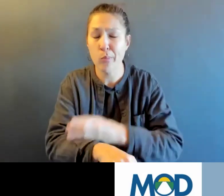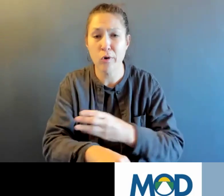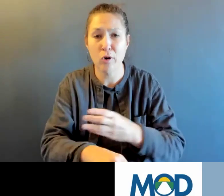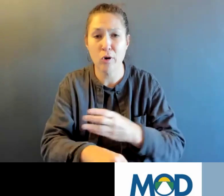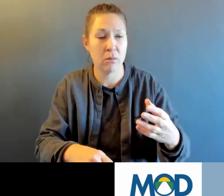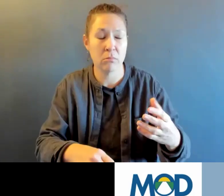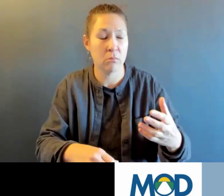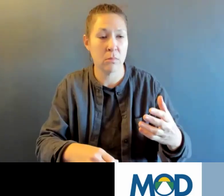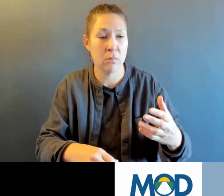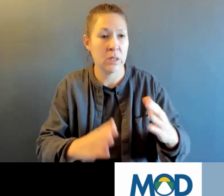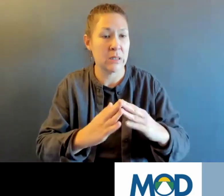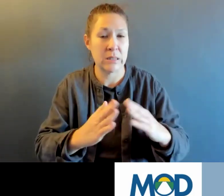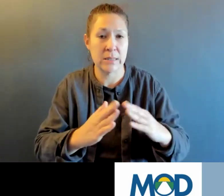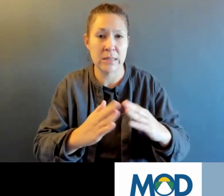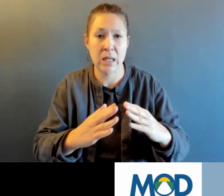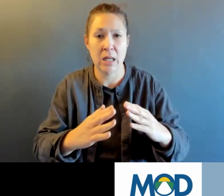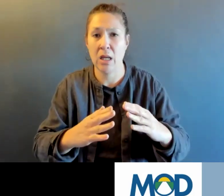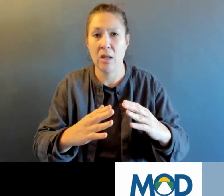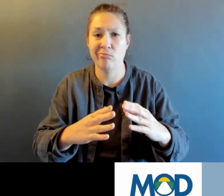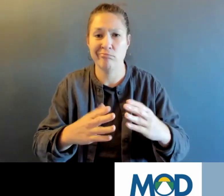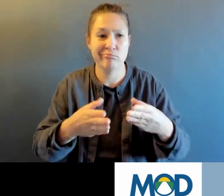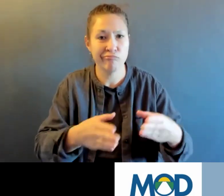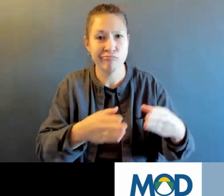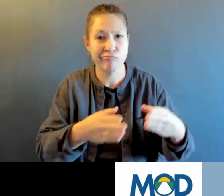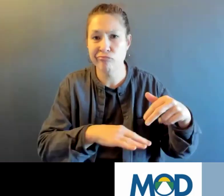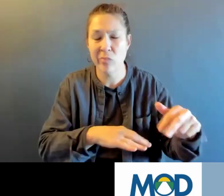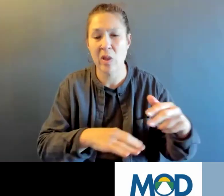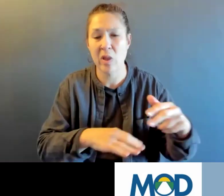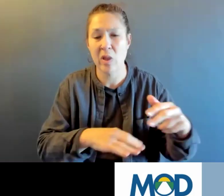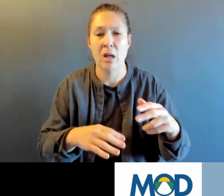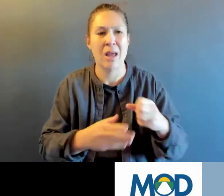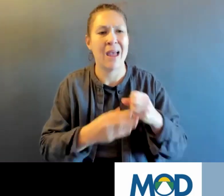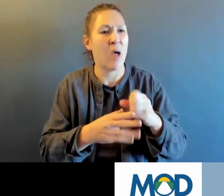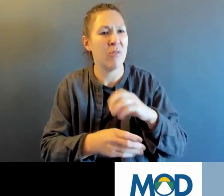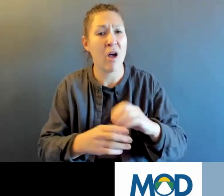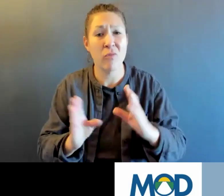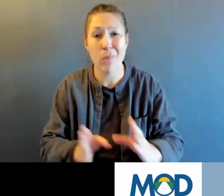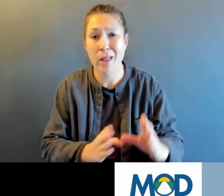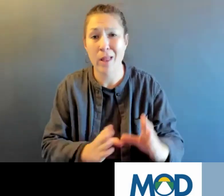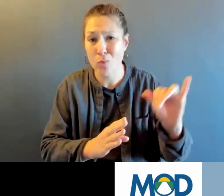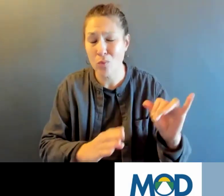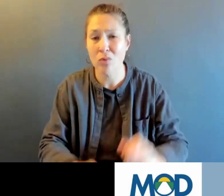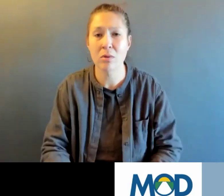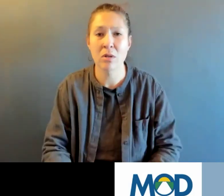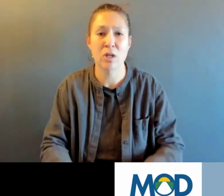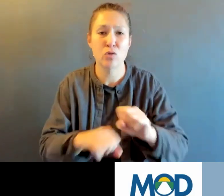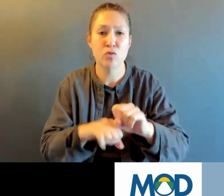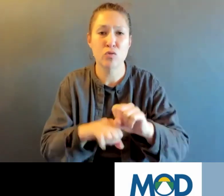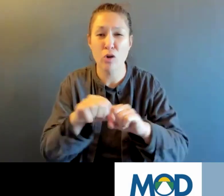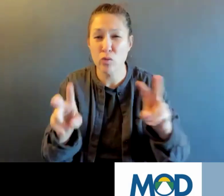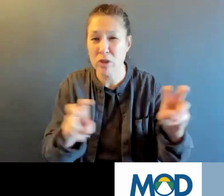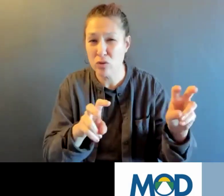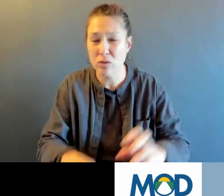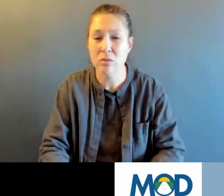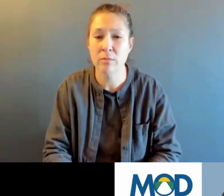But CDBG can help with some structural. I think they can help with some planning stuff for accessibility. I would also